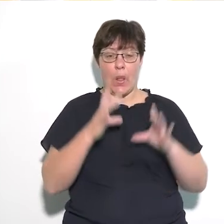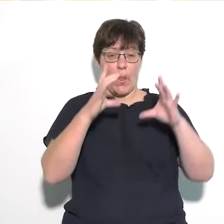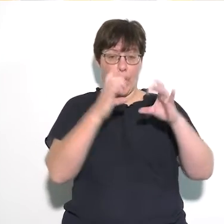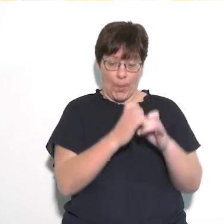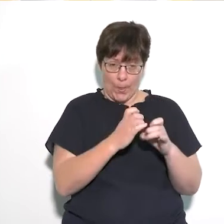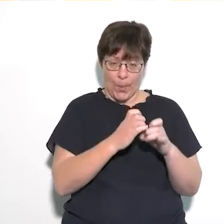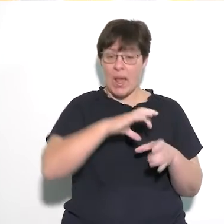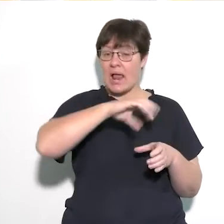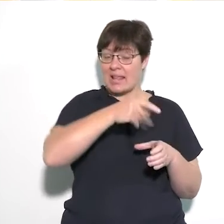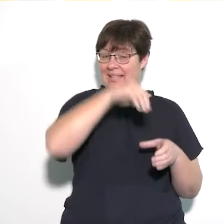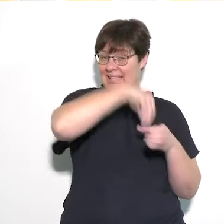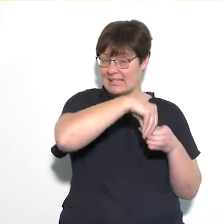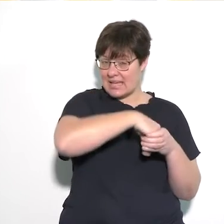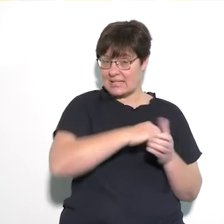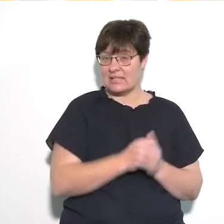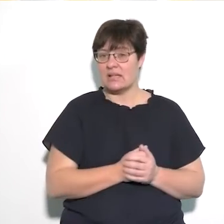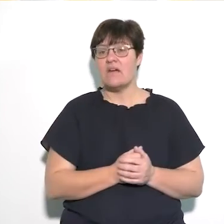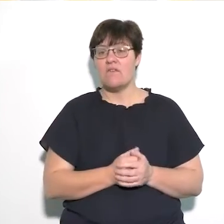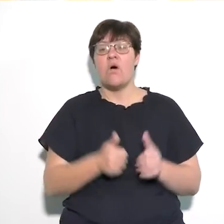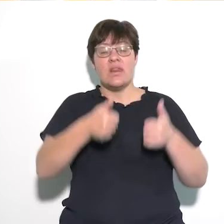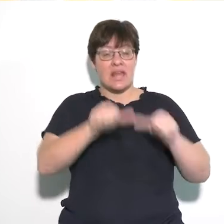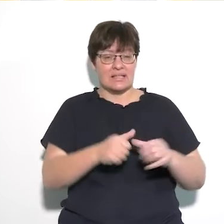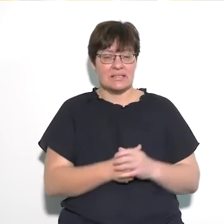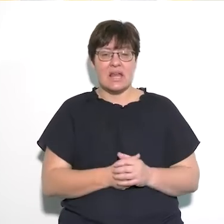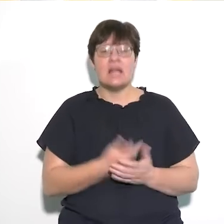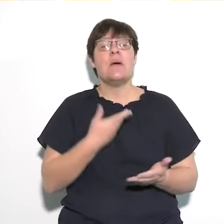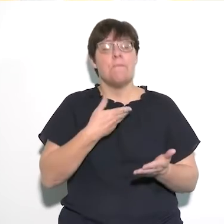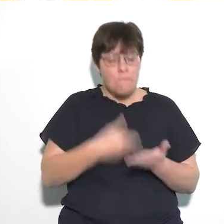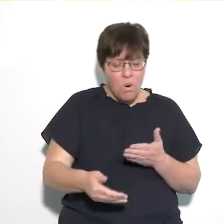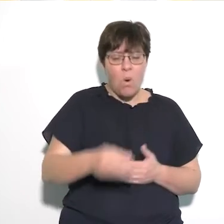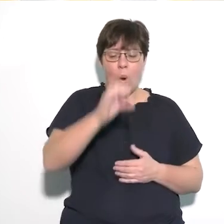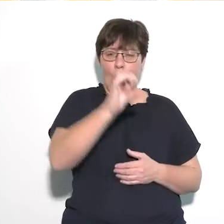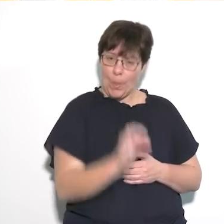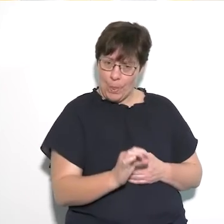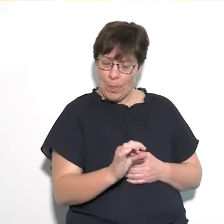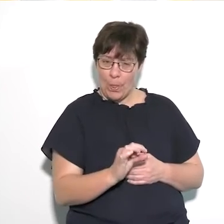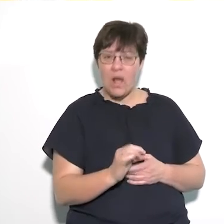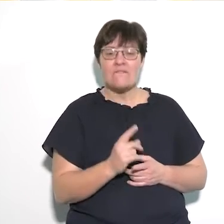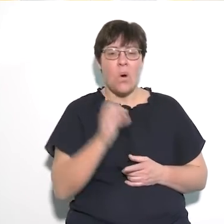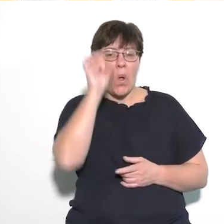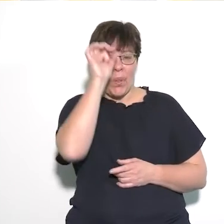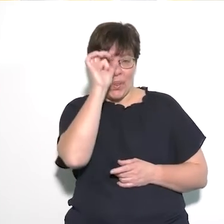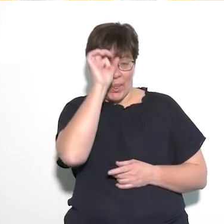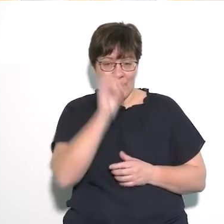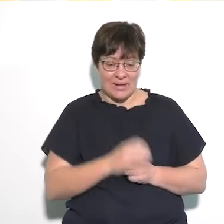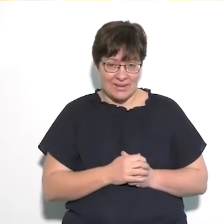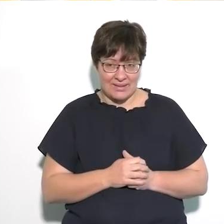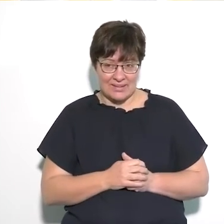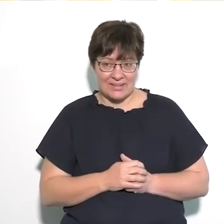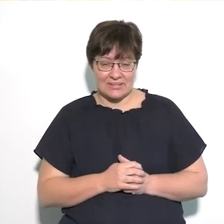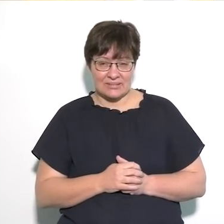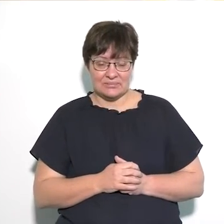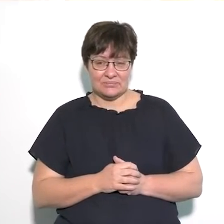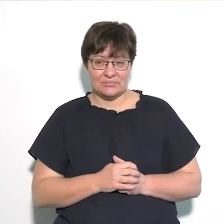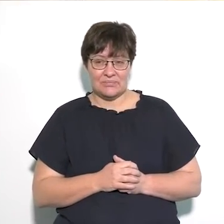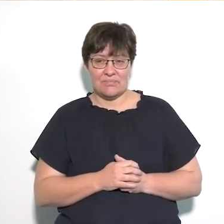a smaller lid inside of that for the next circle, and then a smaller lid on top of that.